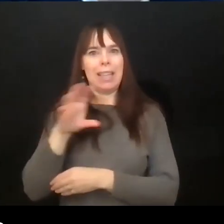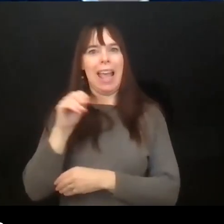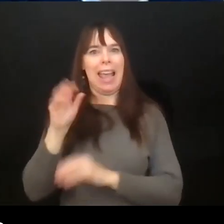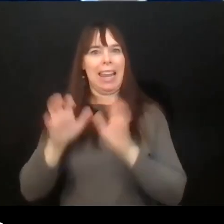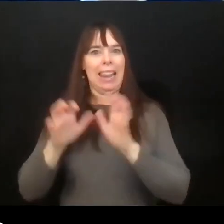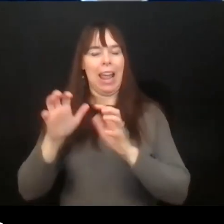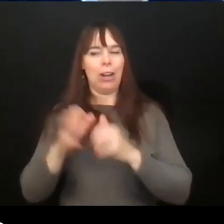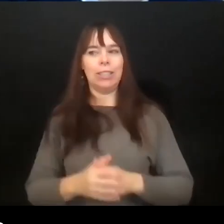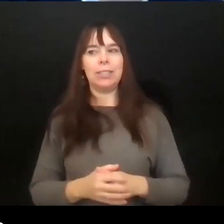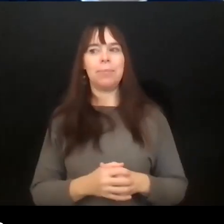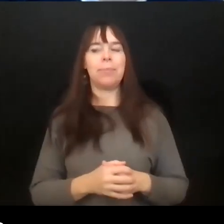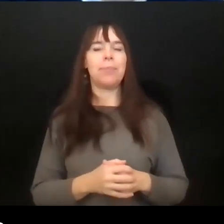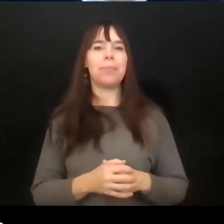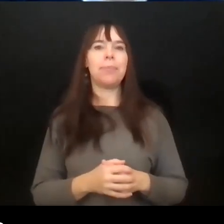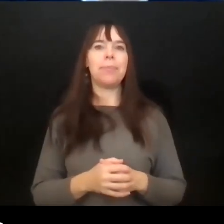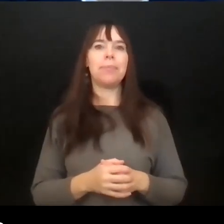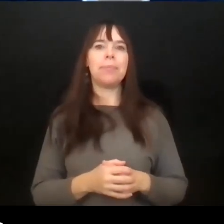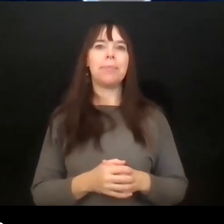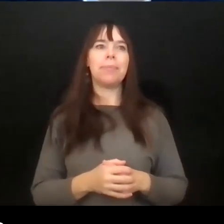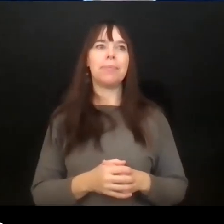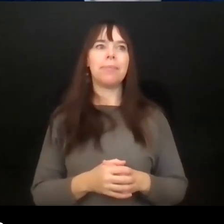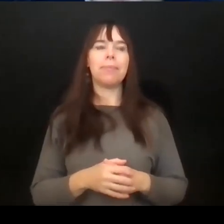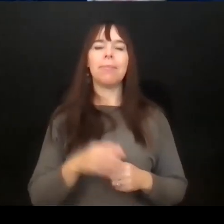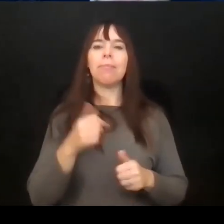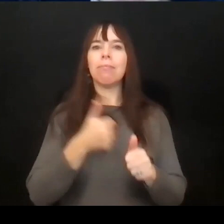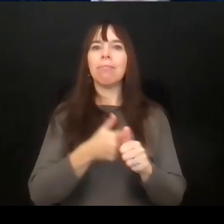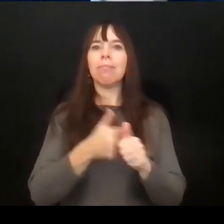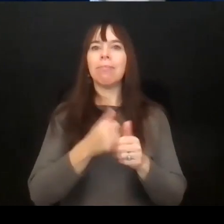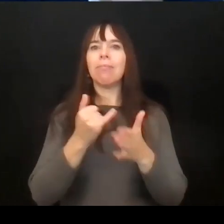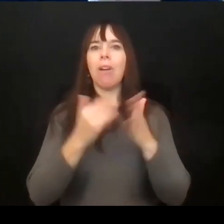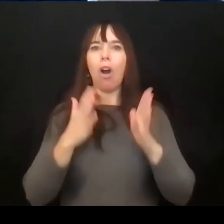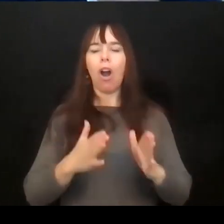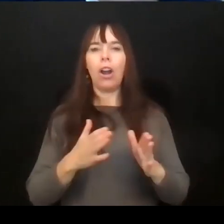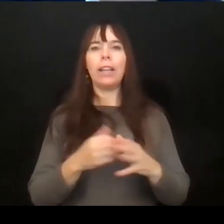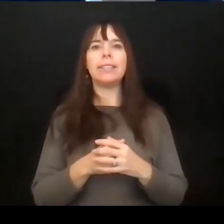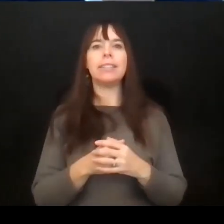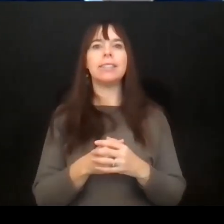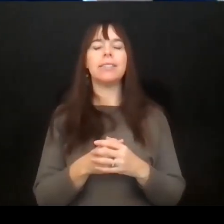She is an artist who,